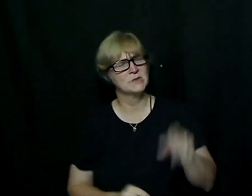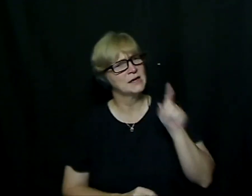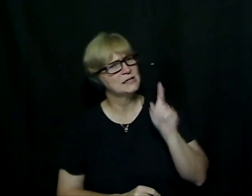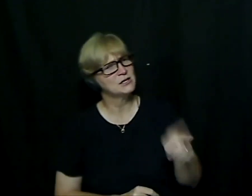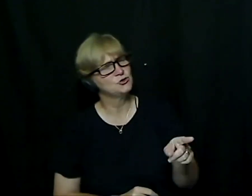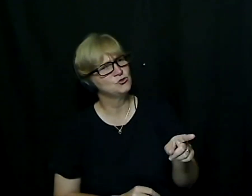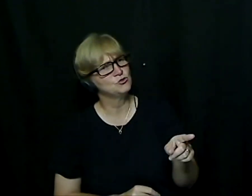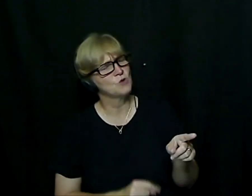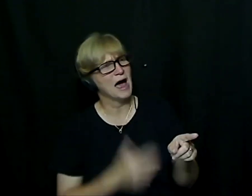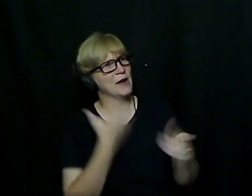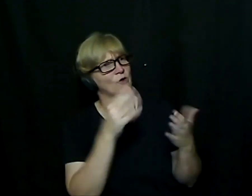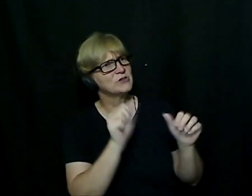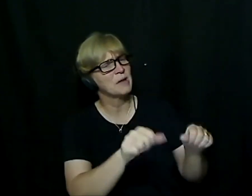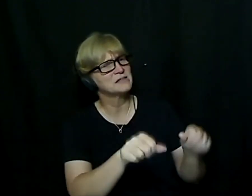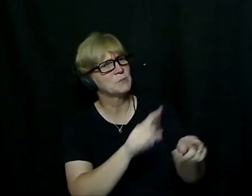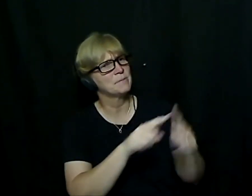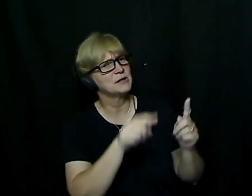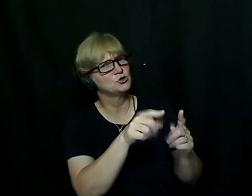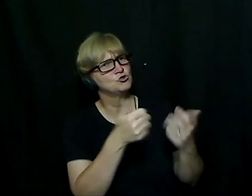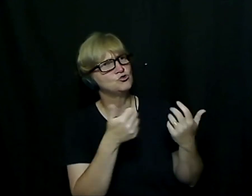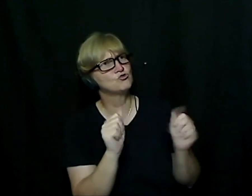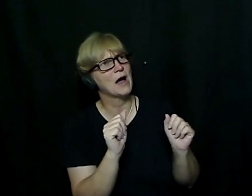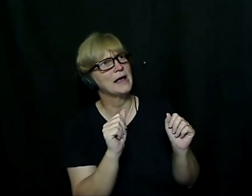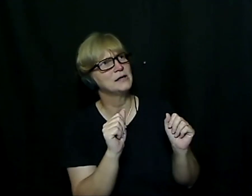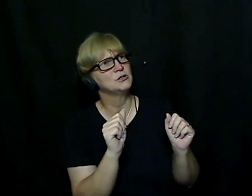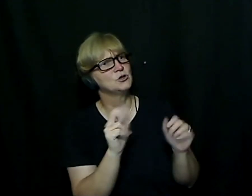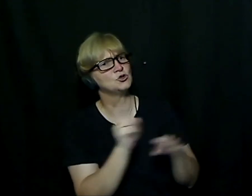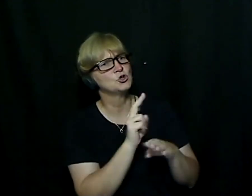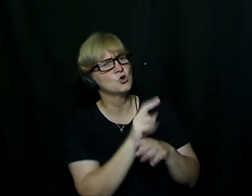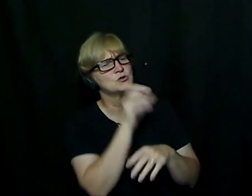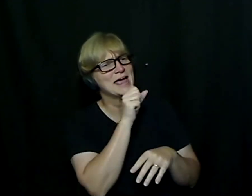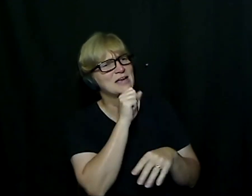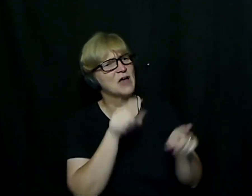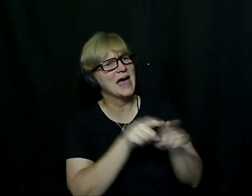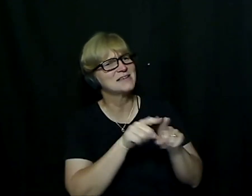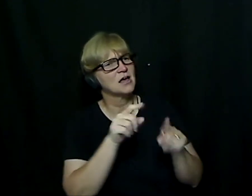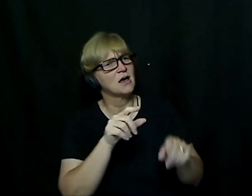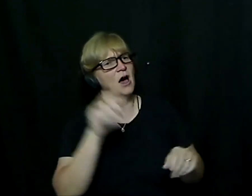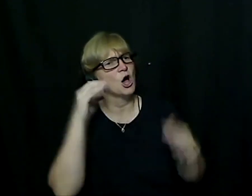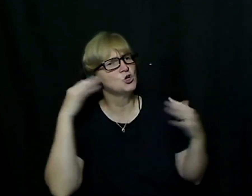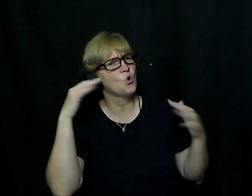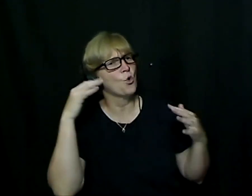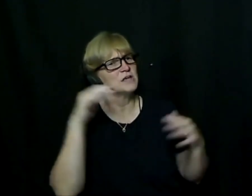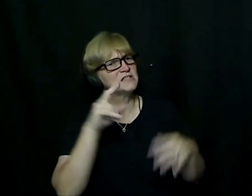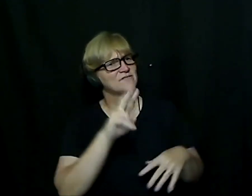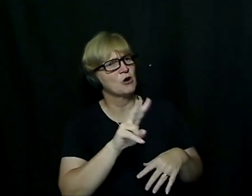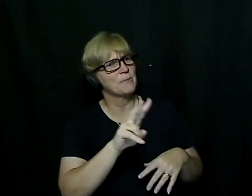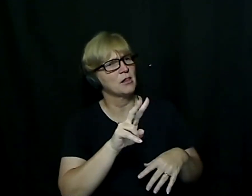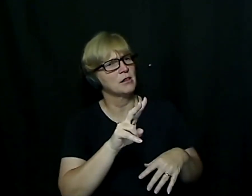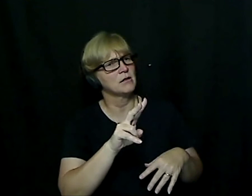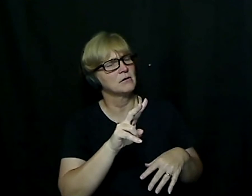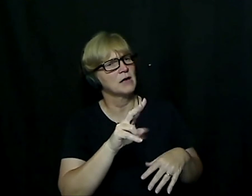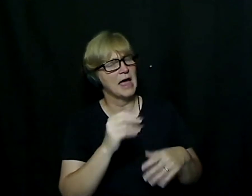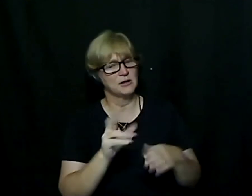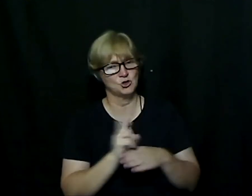know if it's possible, but to put age somehow as a noise variable in some maybe smaller models than the